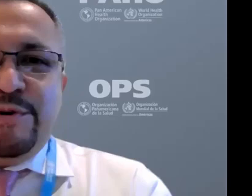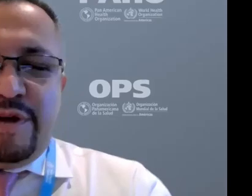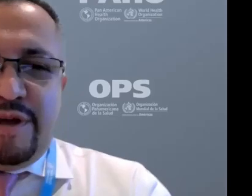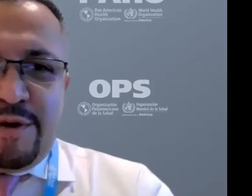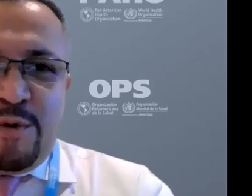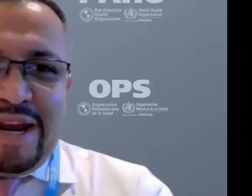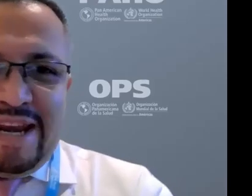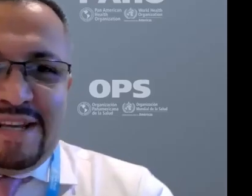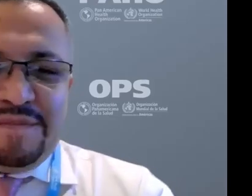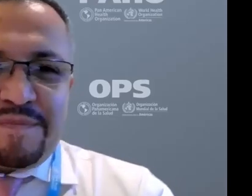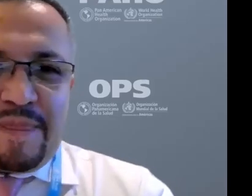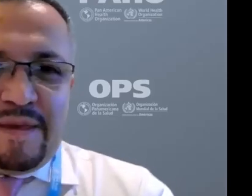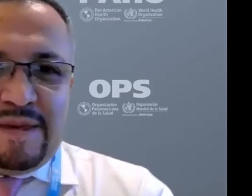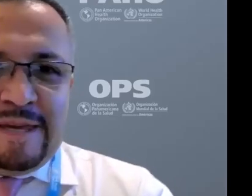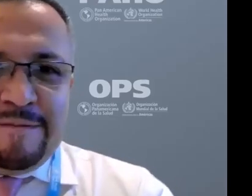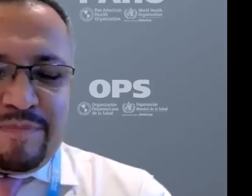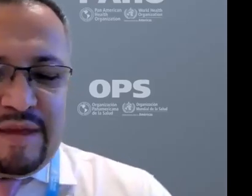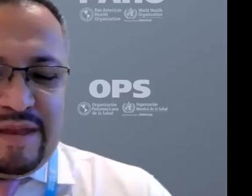Thank you, Juan Ángel.